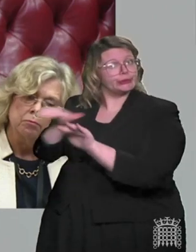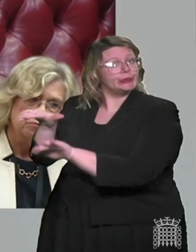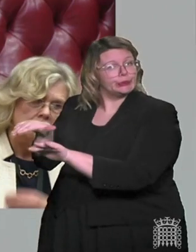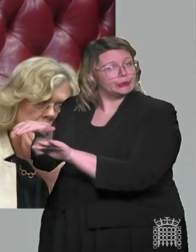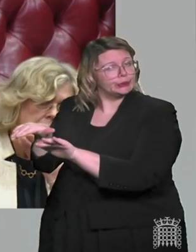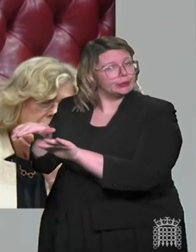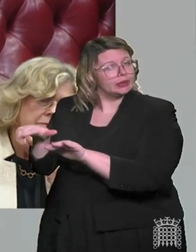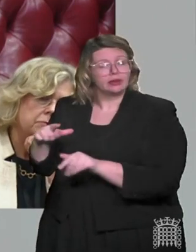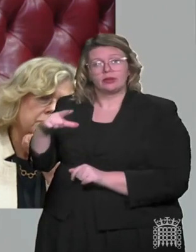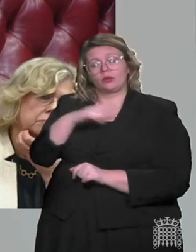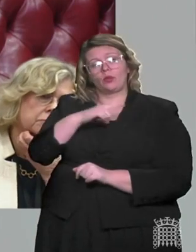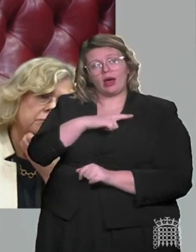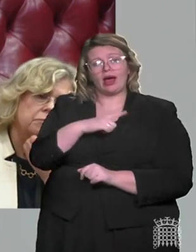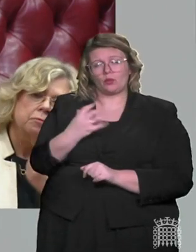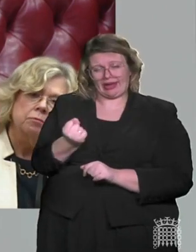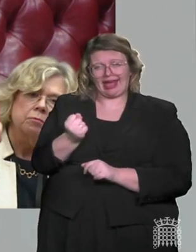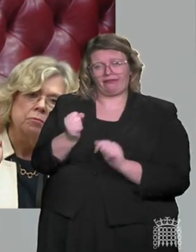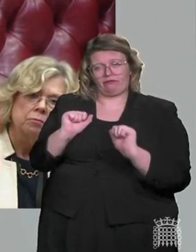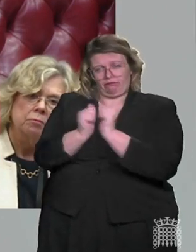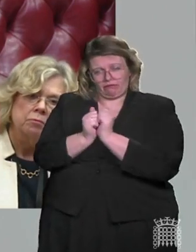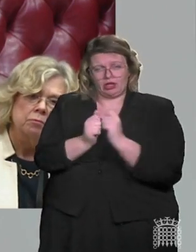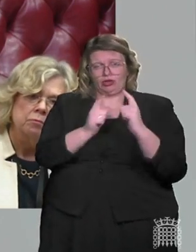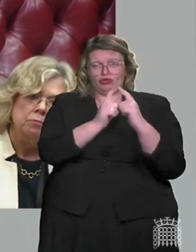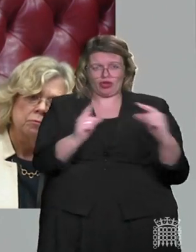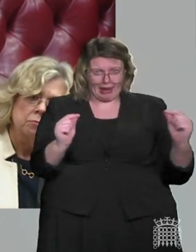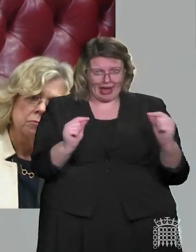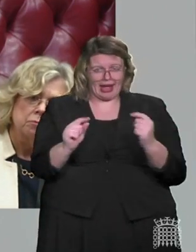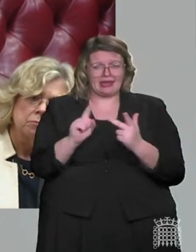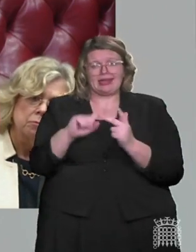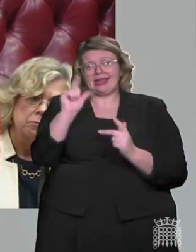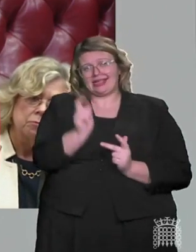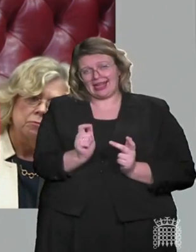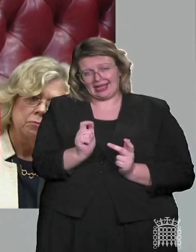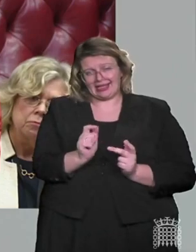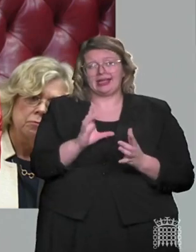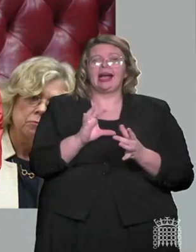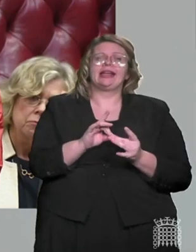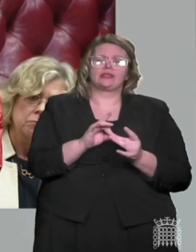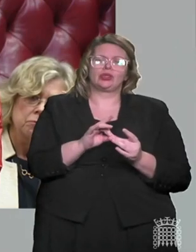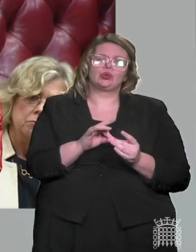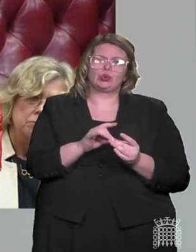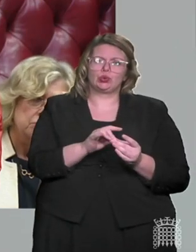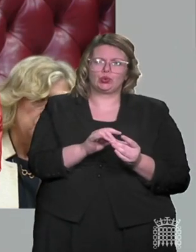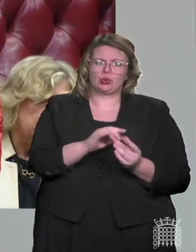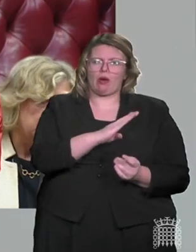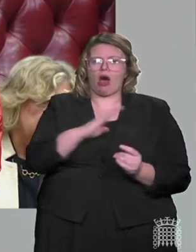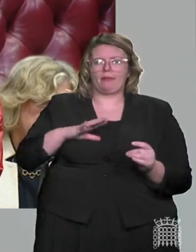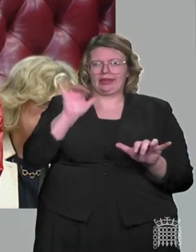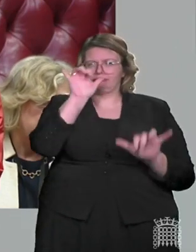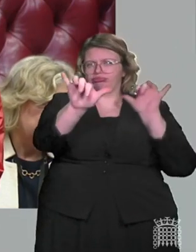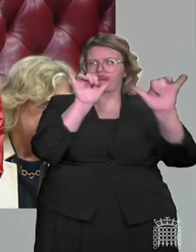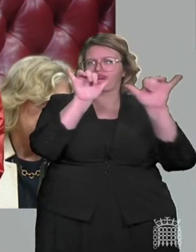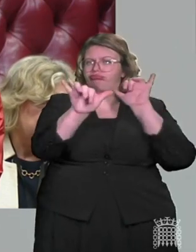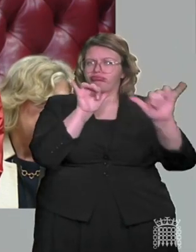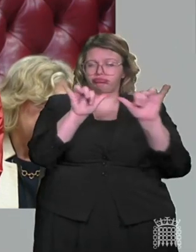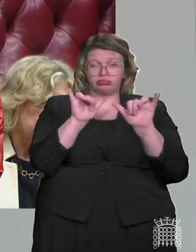Because similarly, we have a trilateral agreement with Japan and Italy over fighter jets. Are we just being ad hoc, or